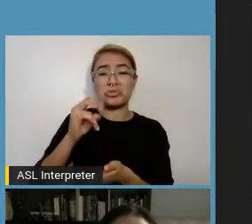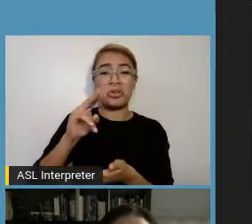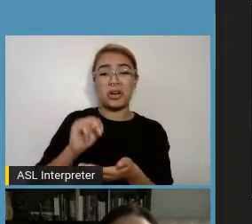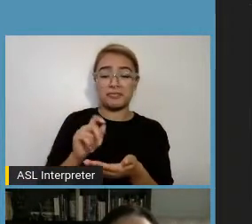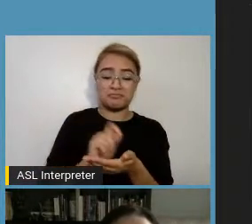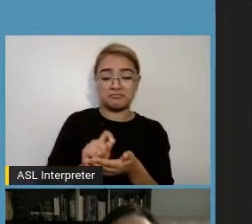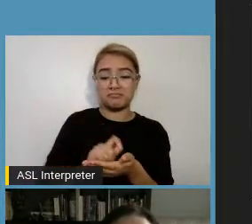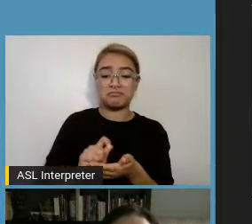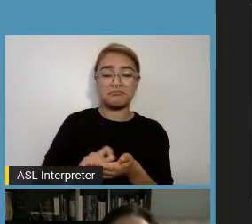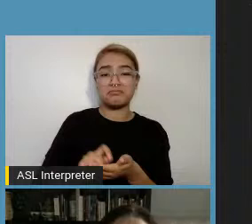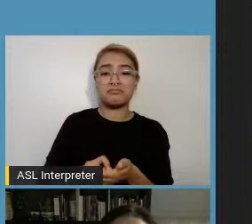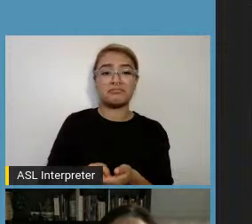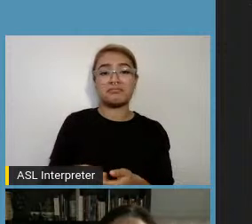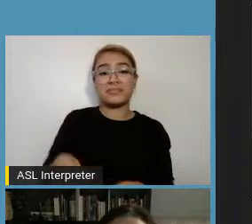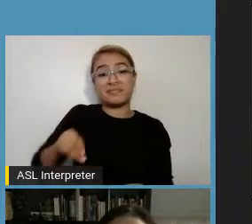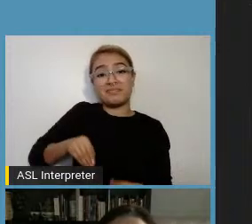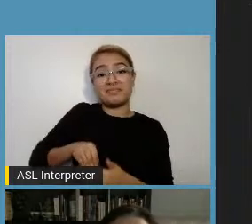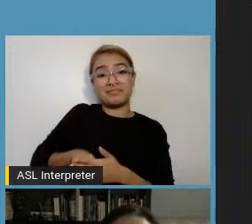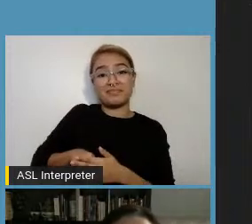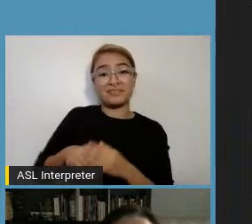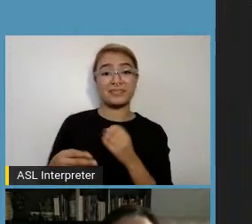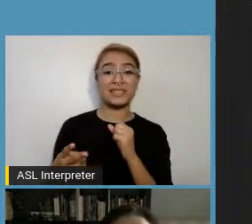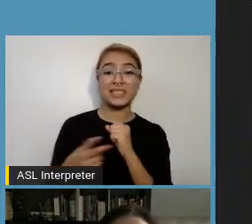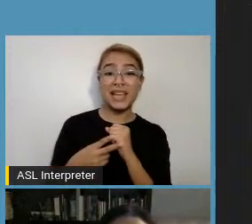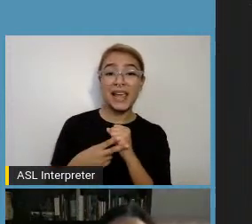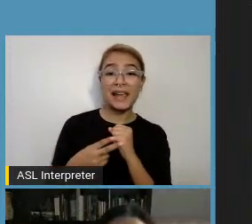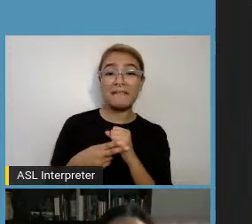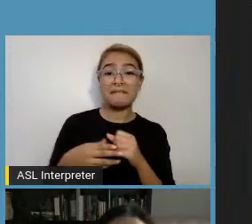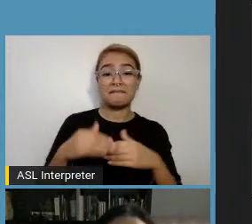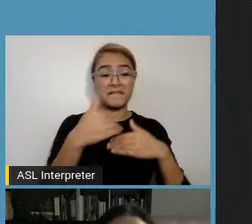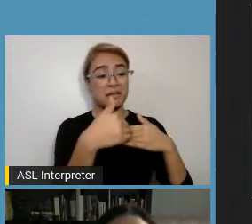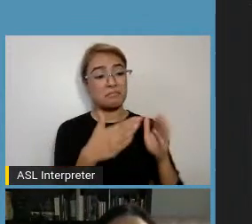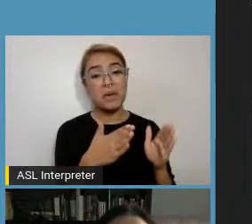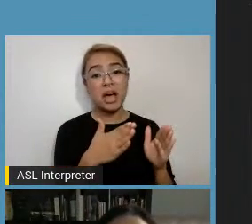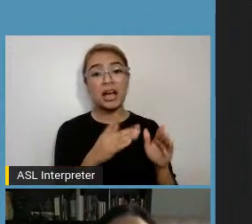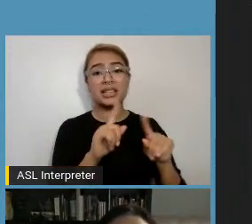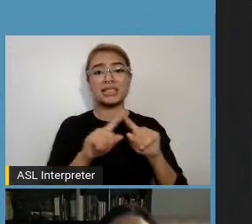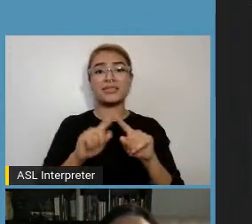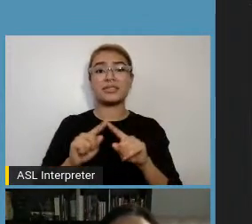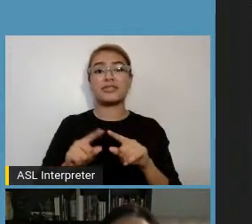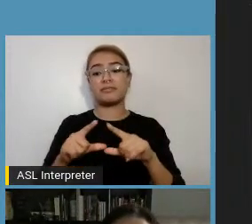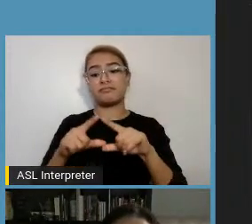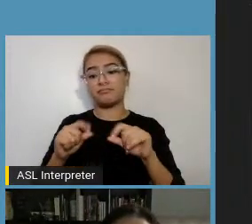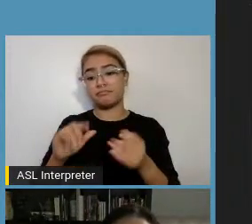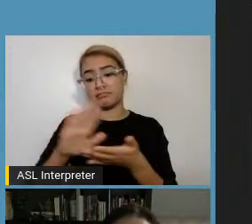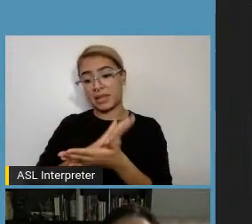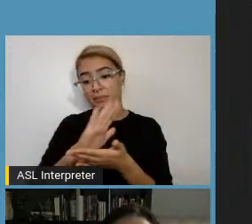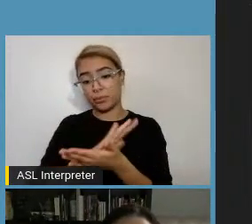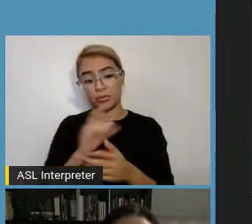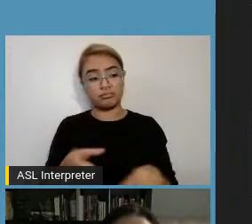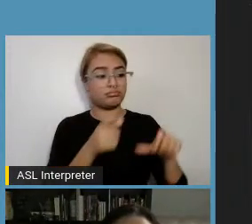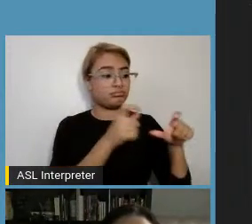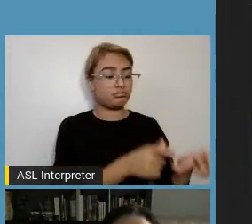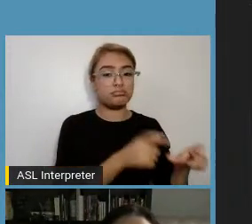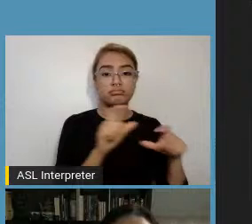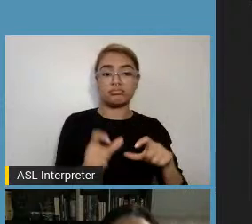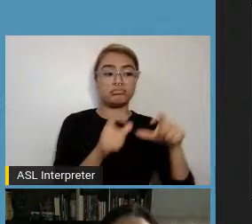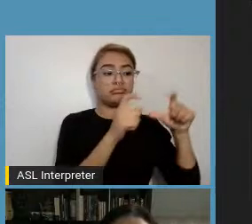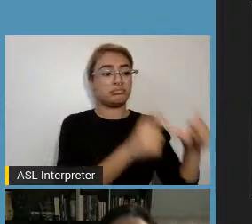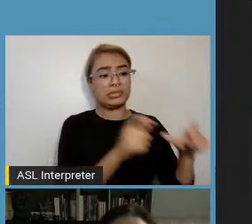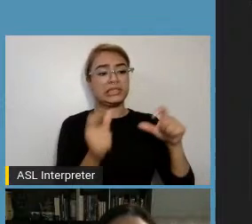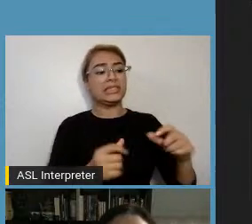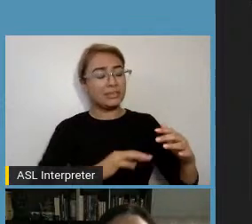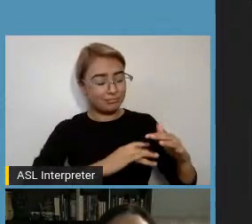stuck with tape to a box, or just had boxes of little loose leaf things like this, which made it really,